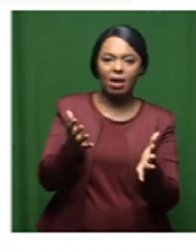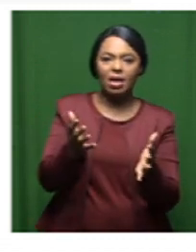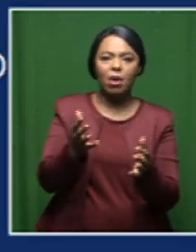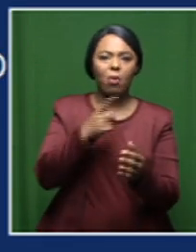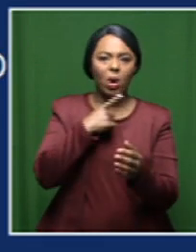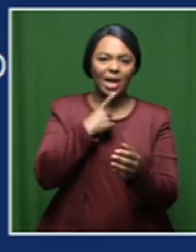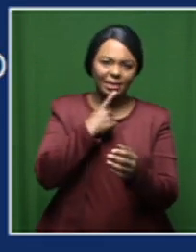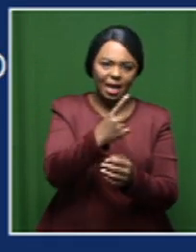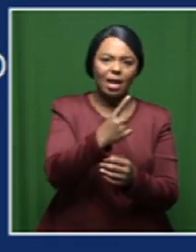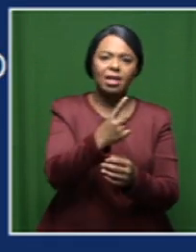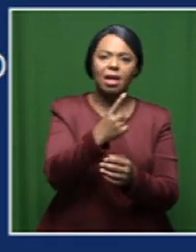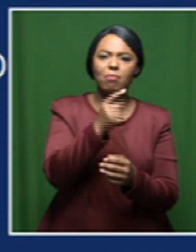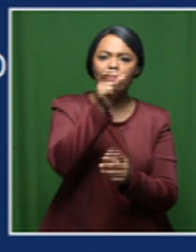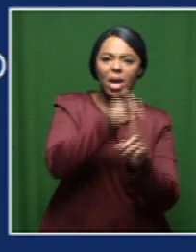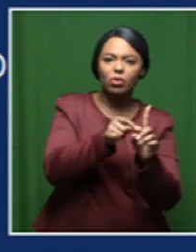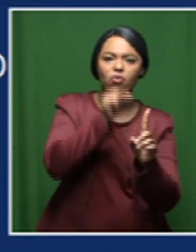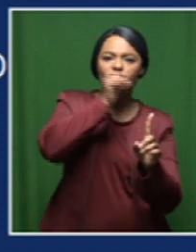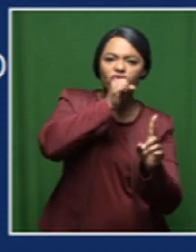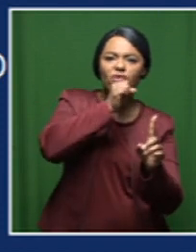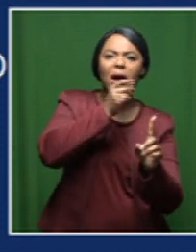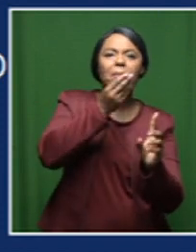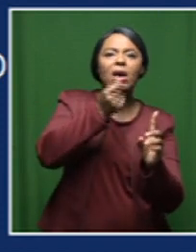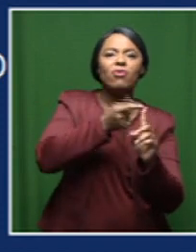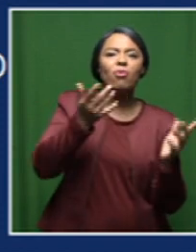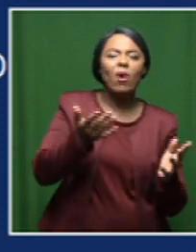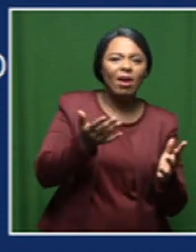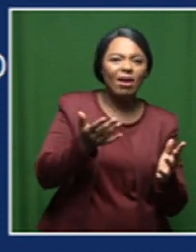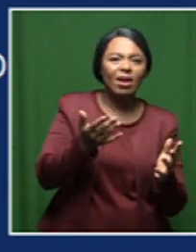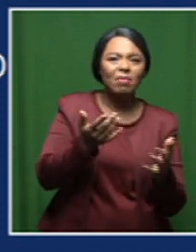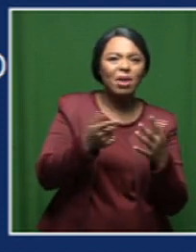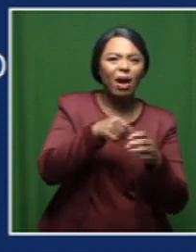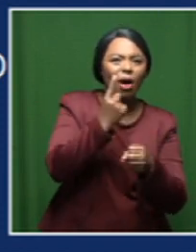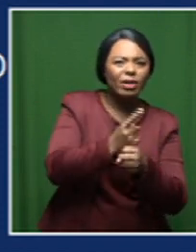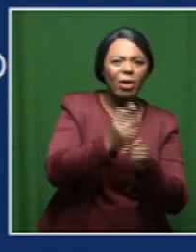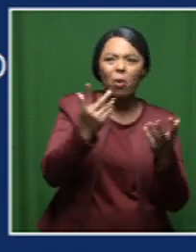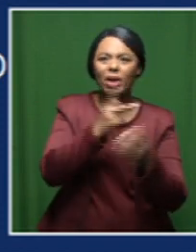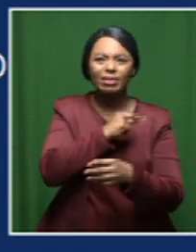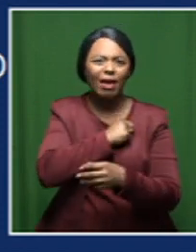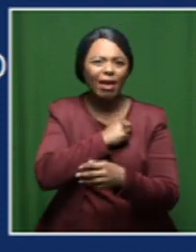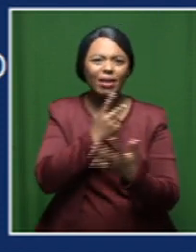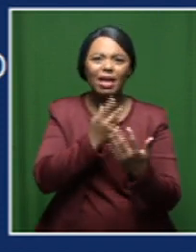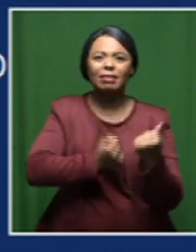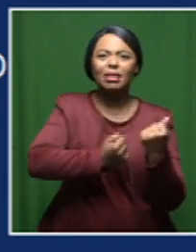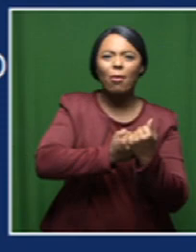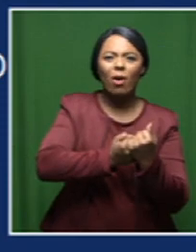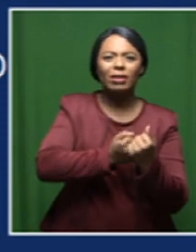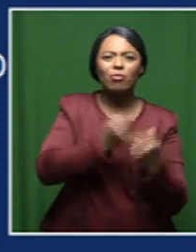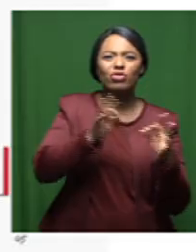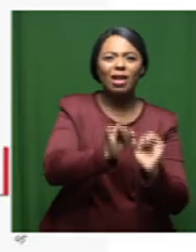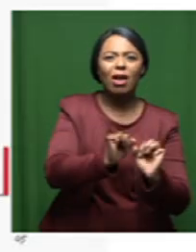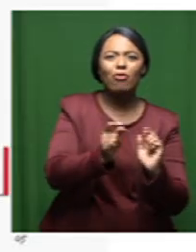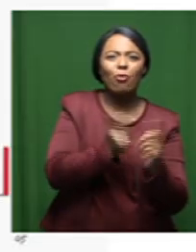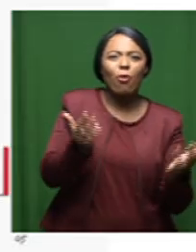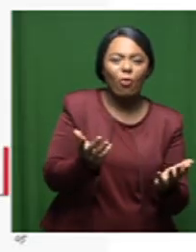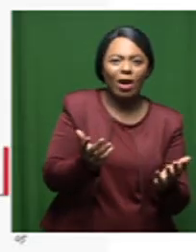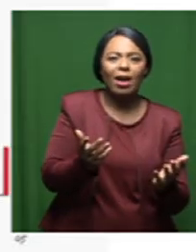musicians where the money is coming from. Mm. Is it coming from SN? Is it coming from Gauteng? Which periods of the year can